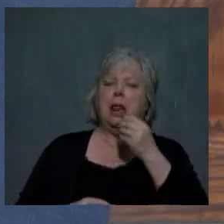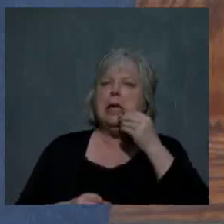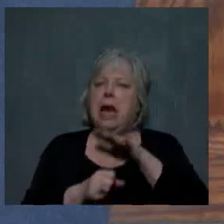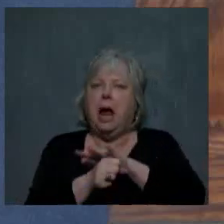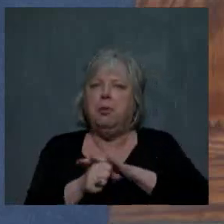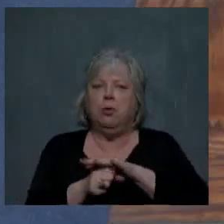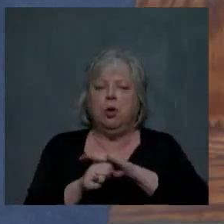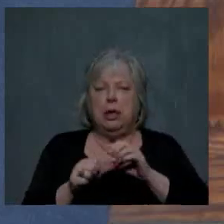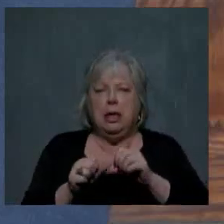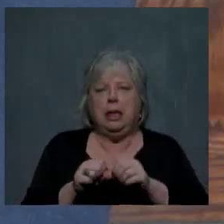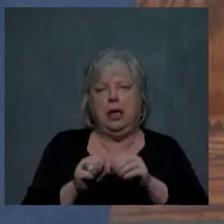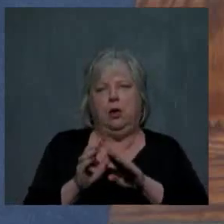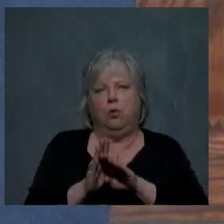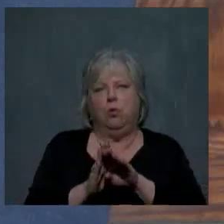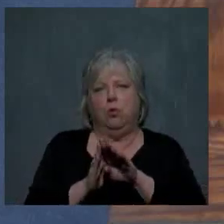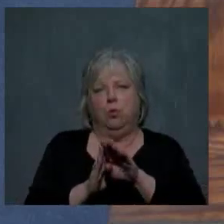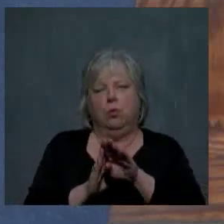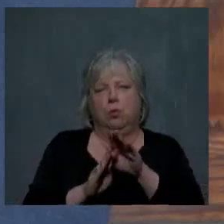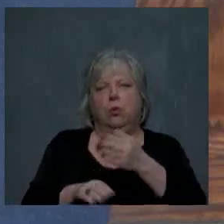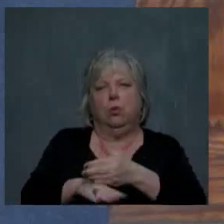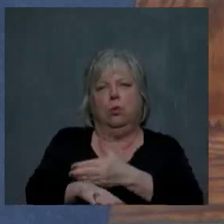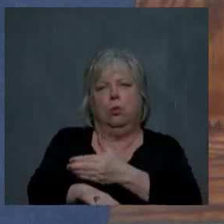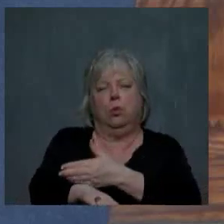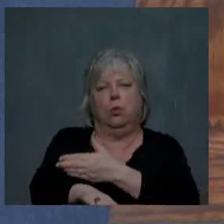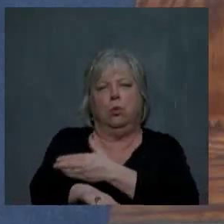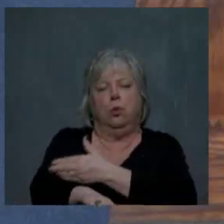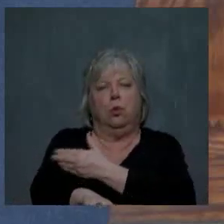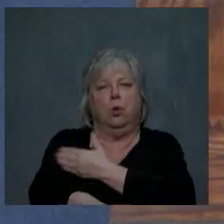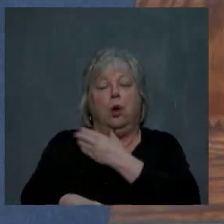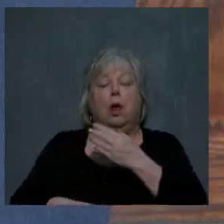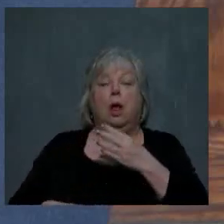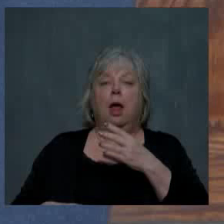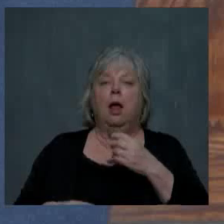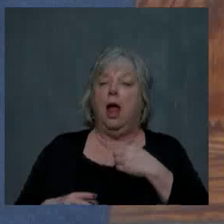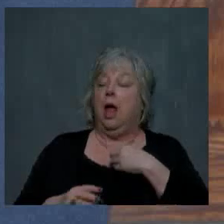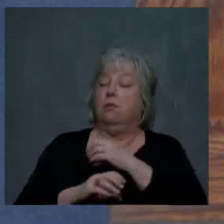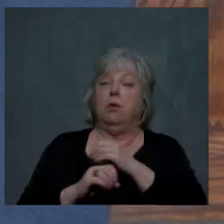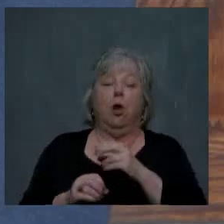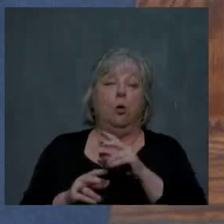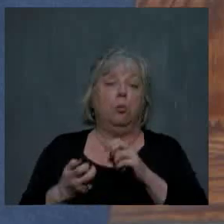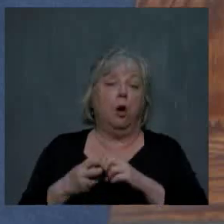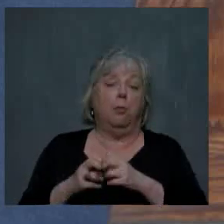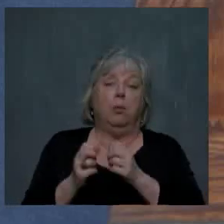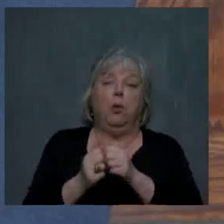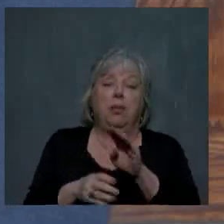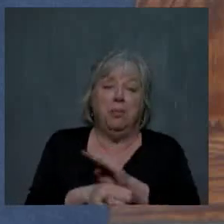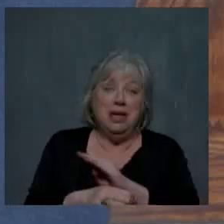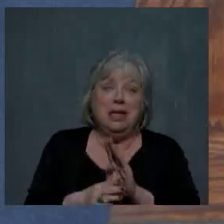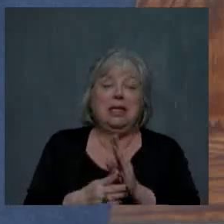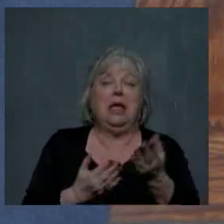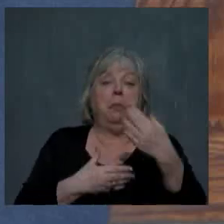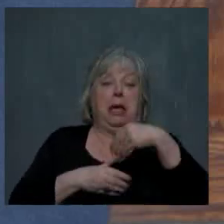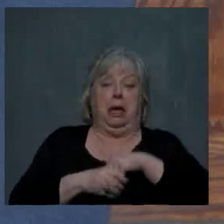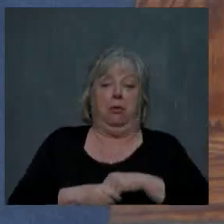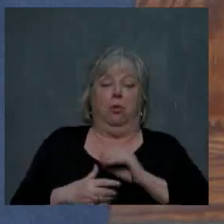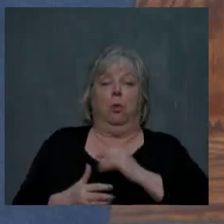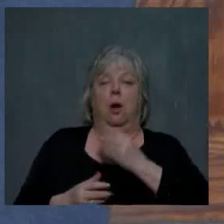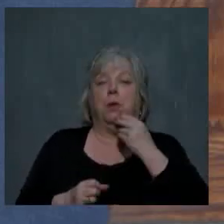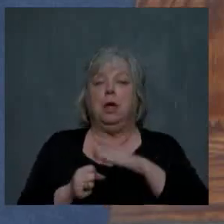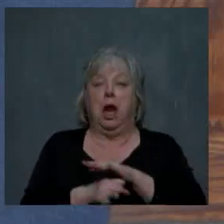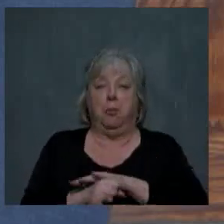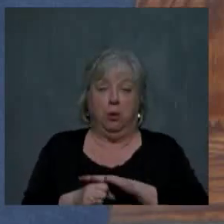nothing against entrepreneurs coming into our neighborhoods, but I'm concerned about this particular